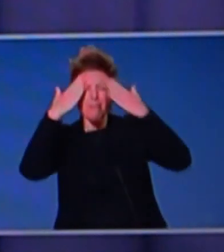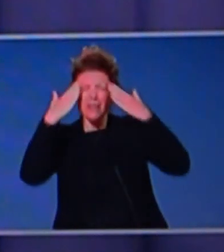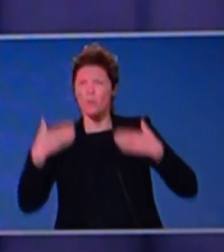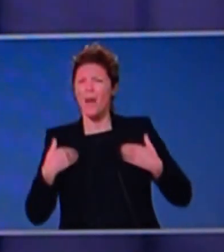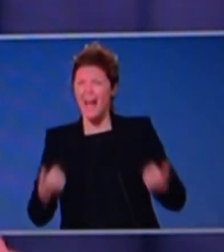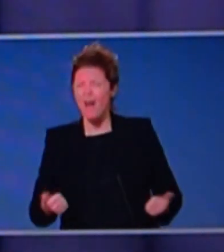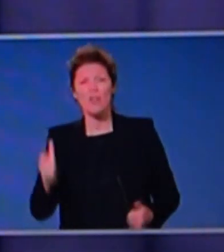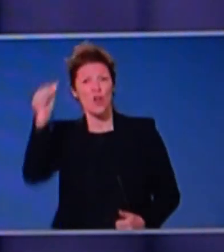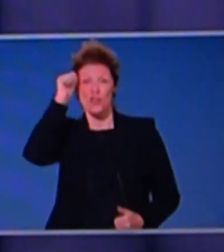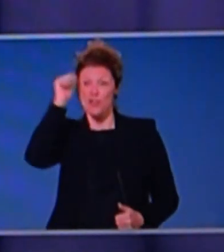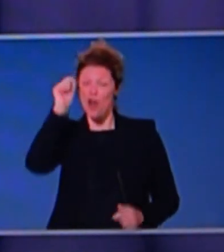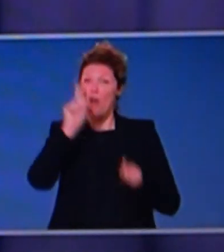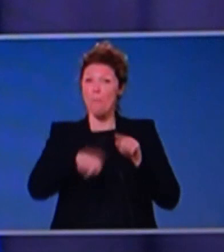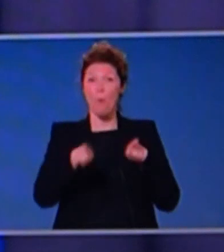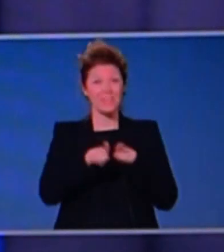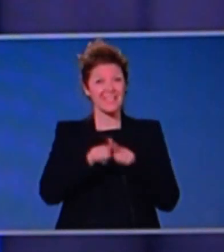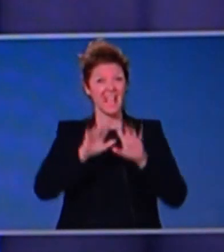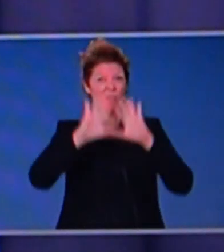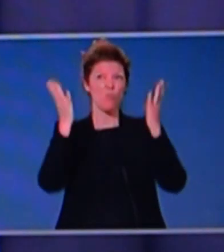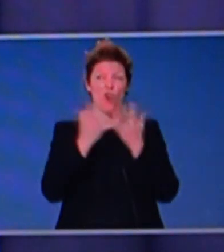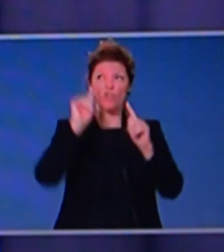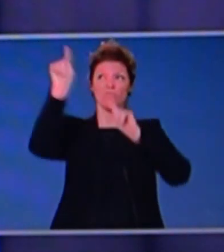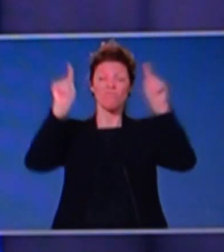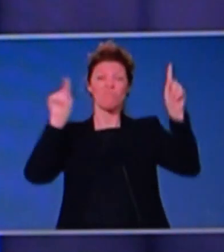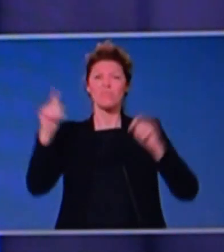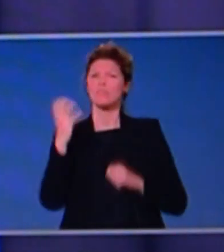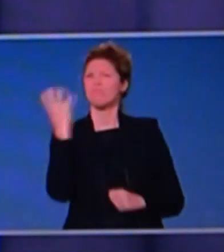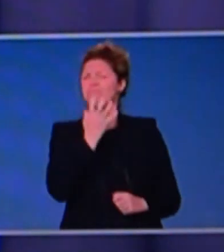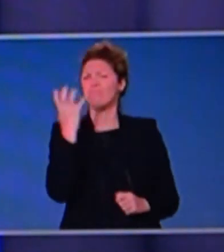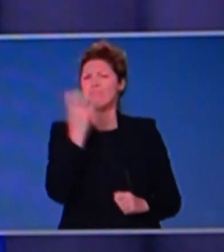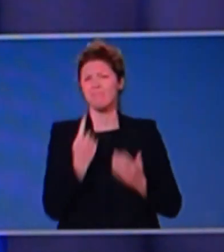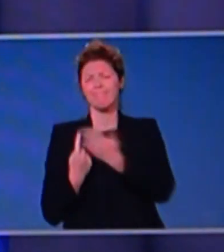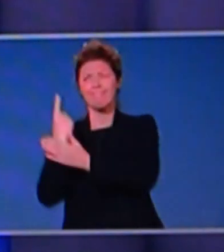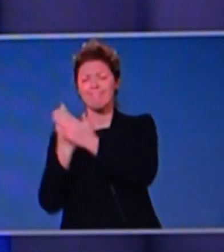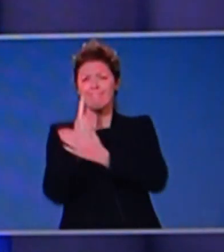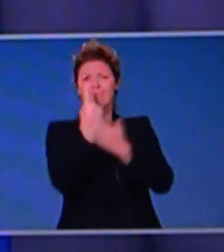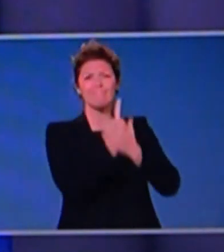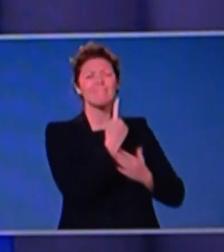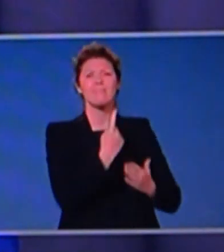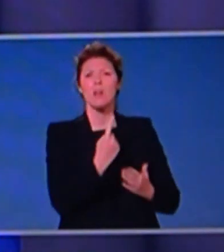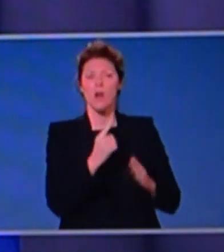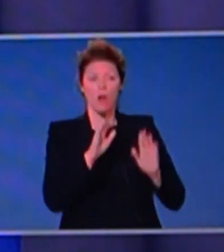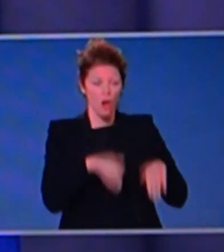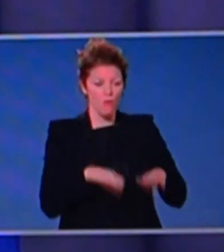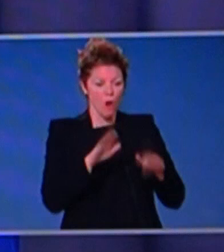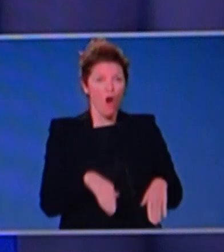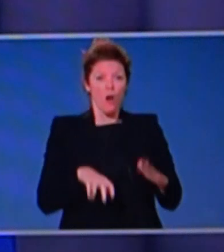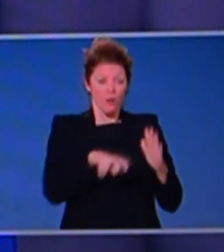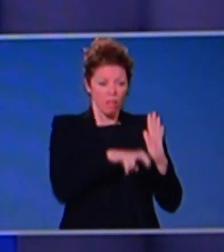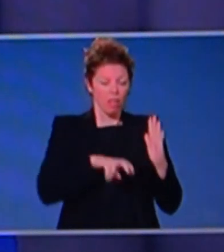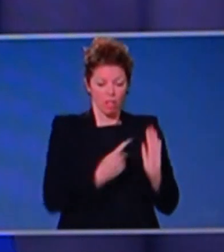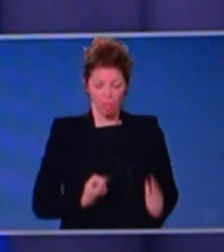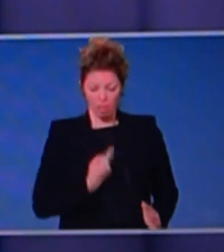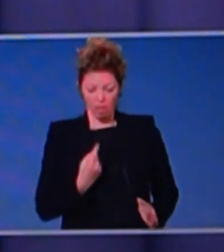curve of most countries, the mental health impact that would be an inevitable consequence for many, many